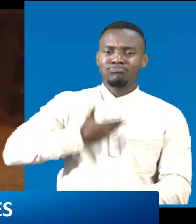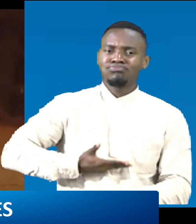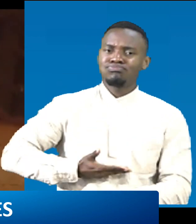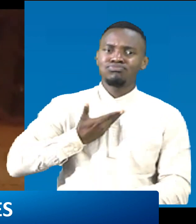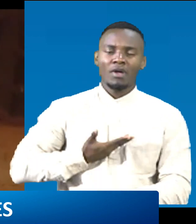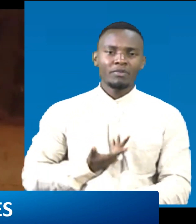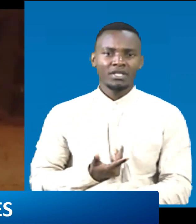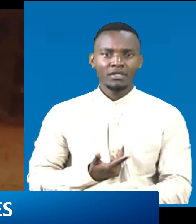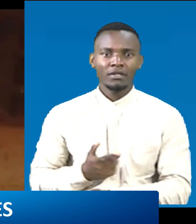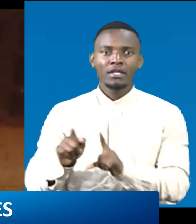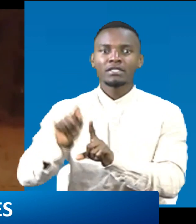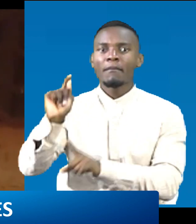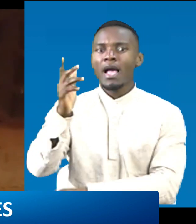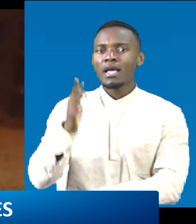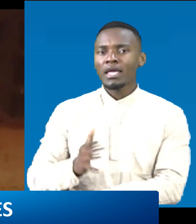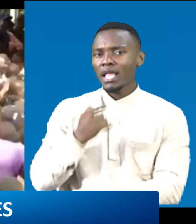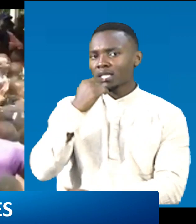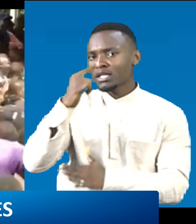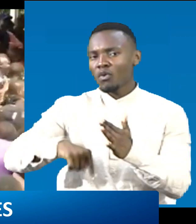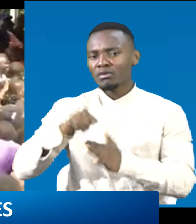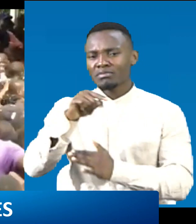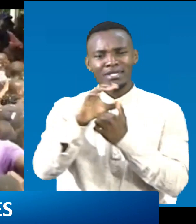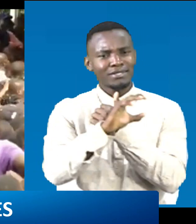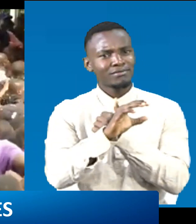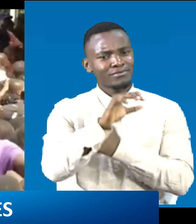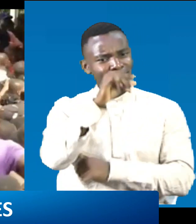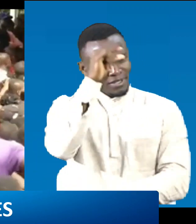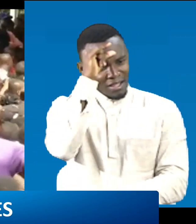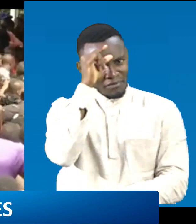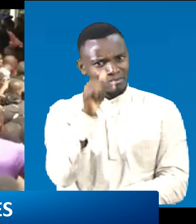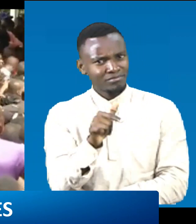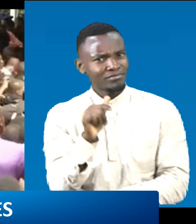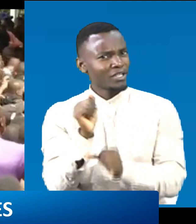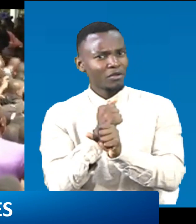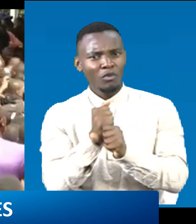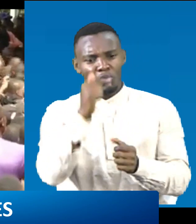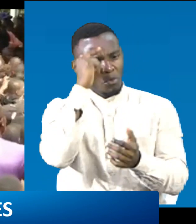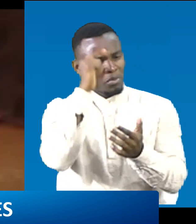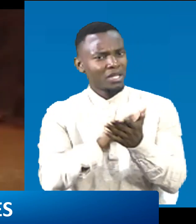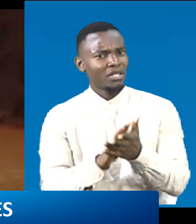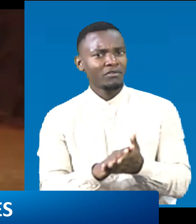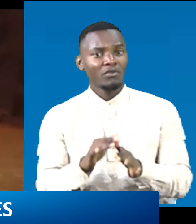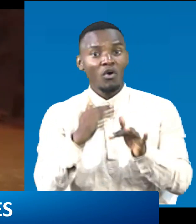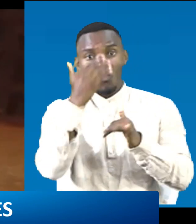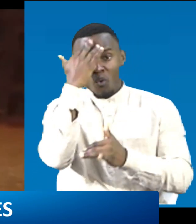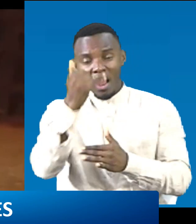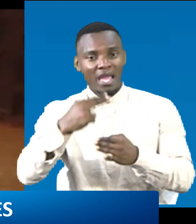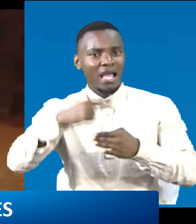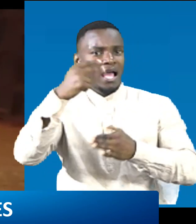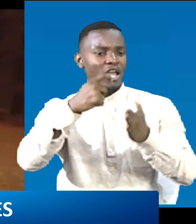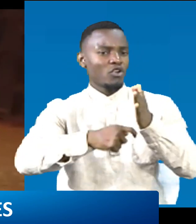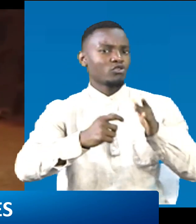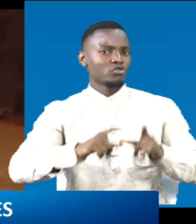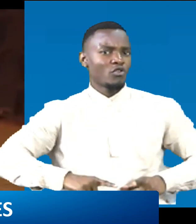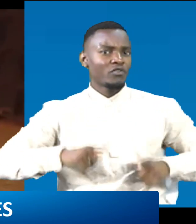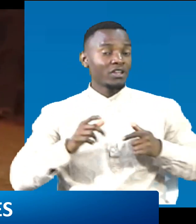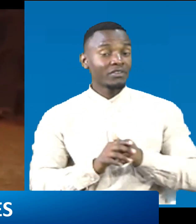Kenyans wamesema hii si serikali inaweza kuaminika. The high cost of living. Kenya kwanza